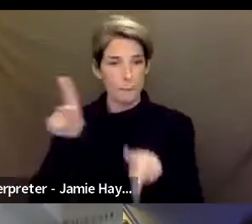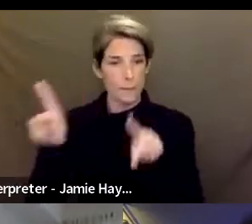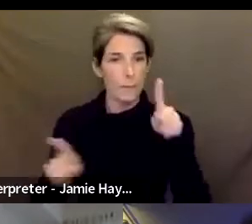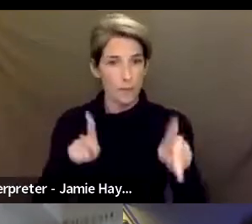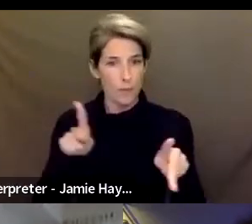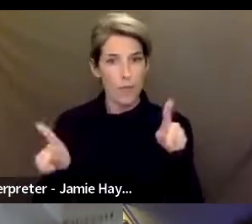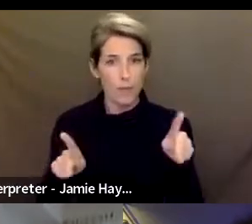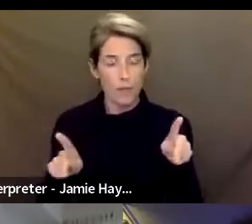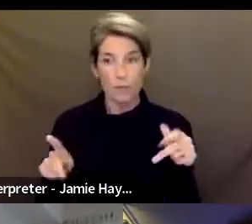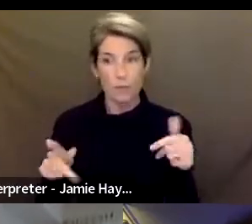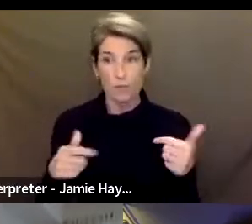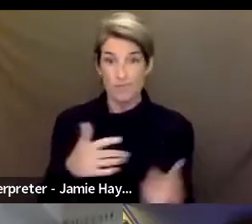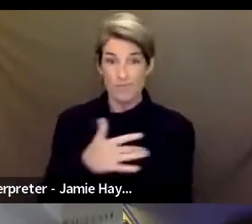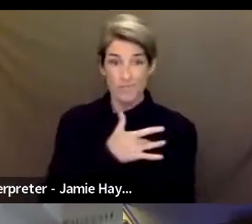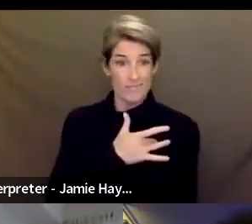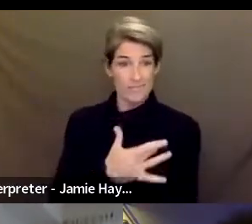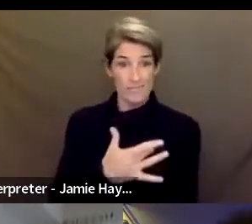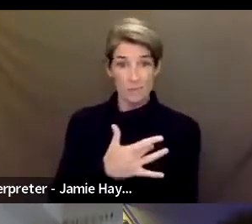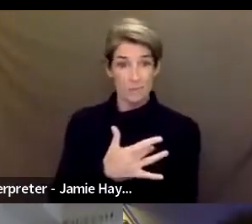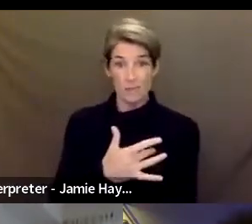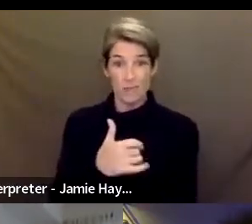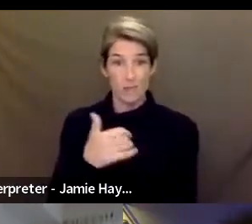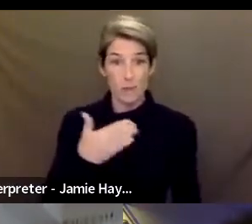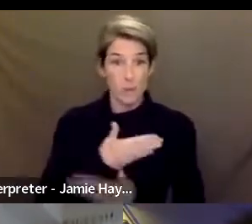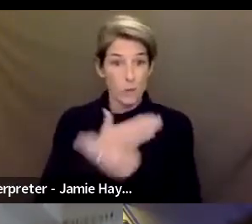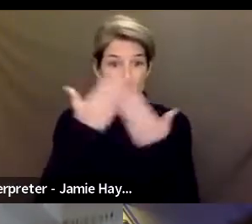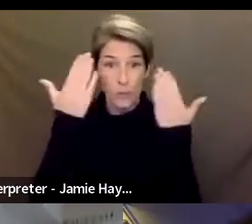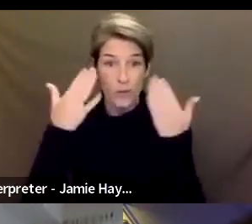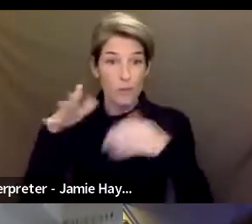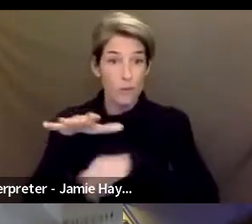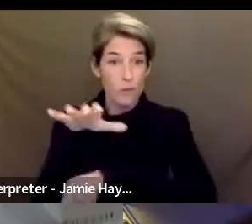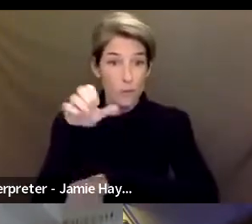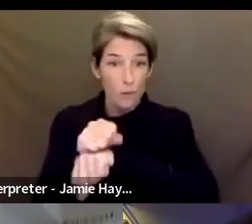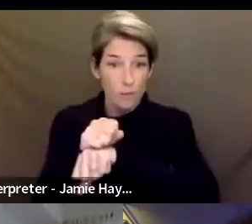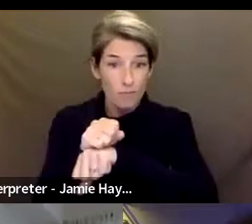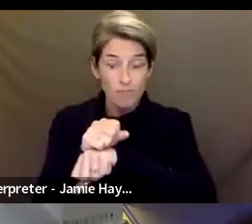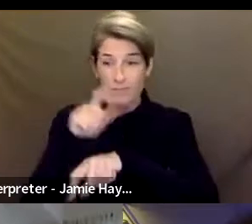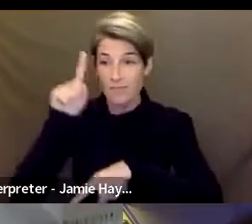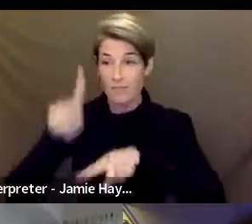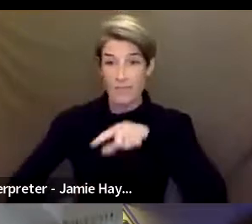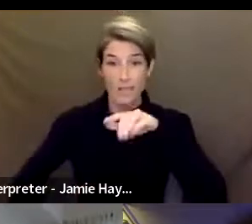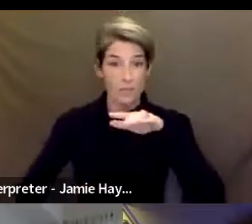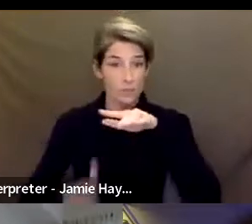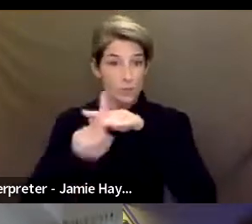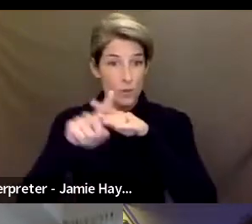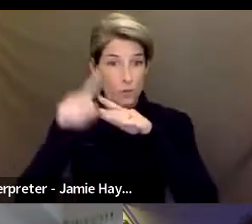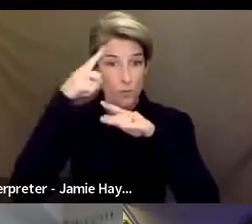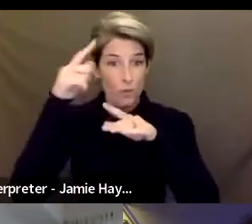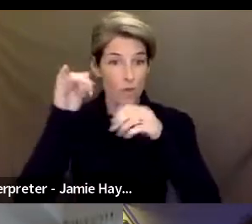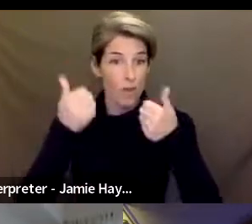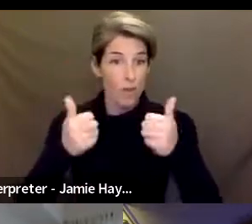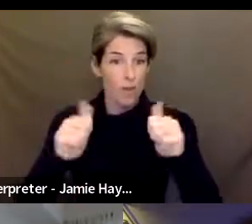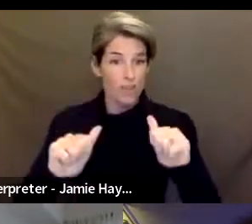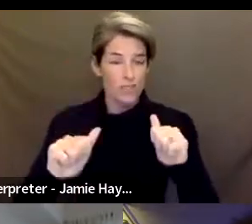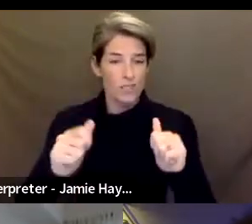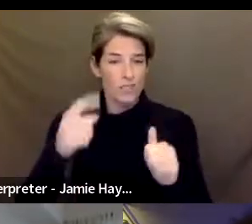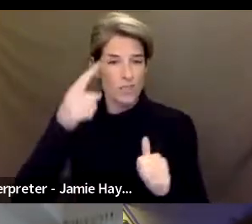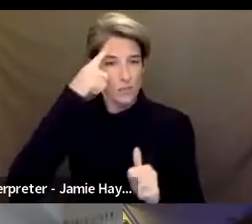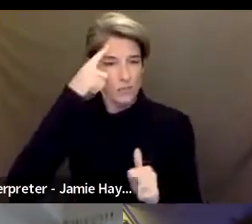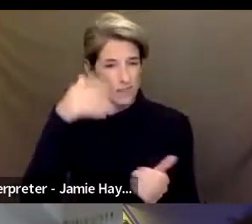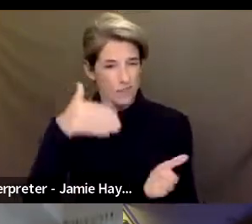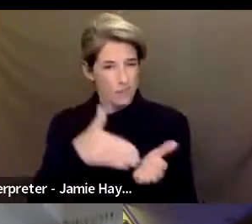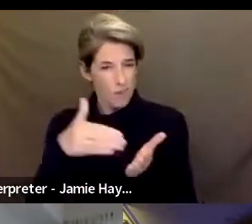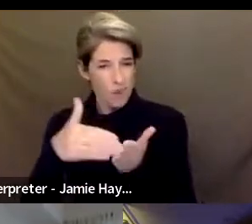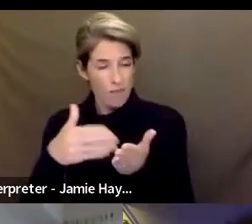actors that usually won't get an appointment because, you know, they give you 2 days with certain